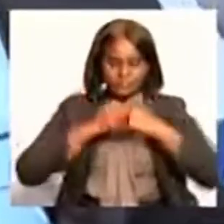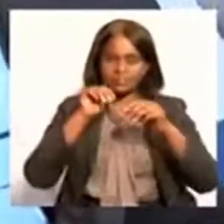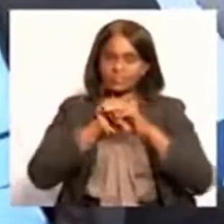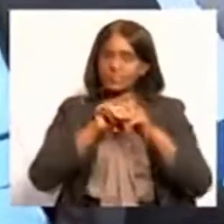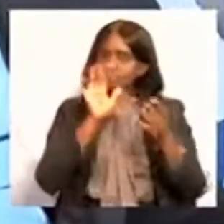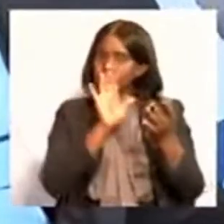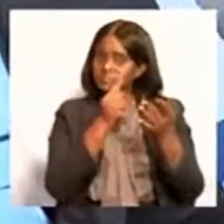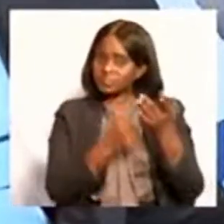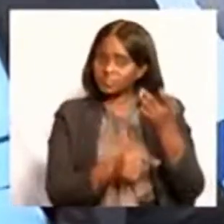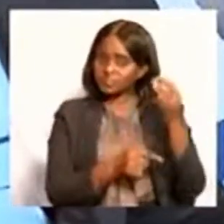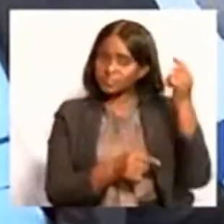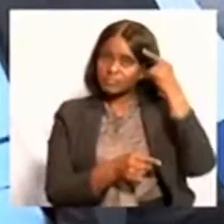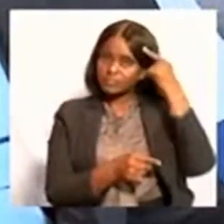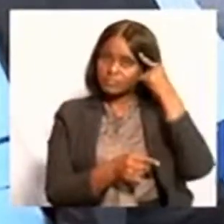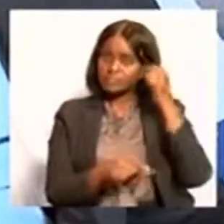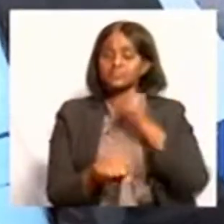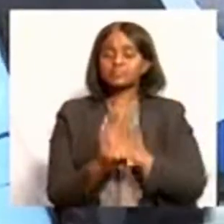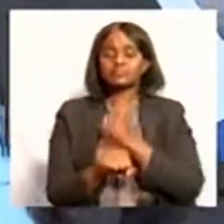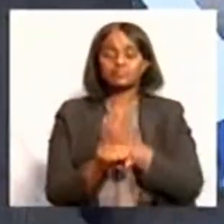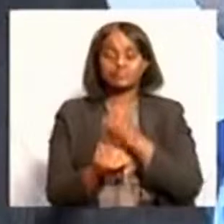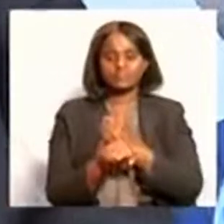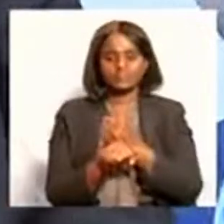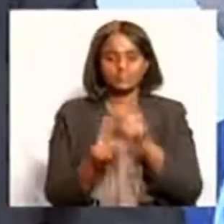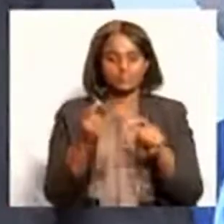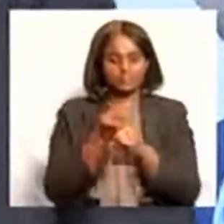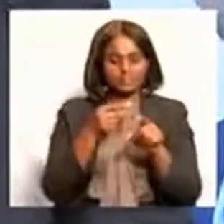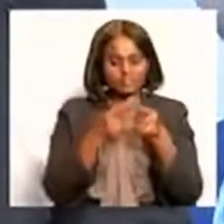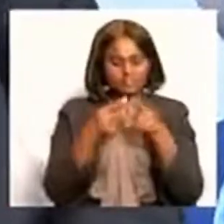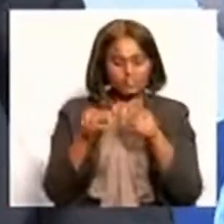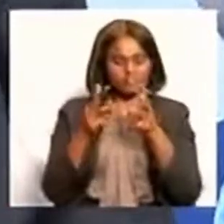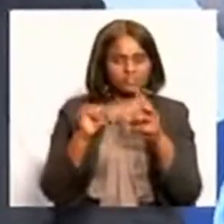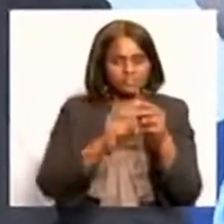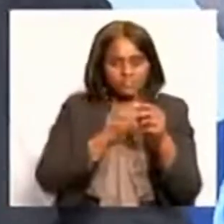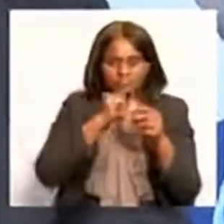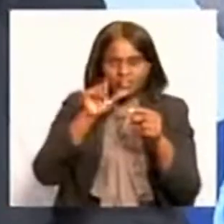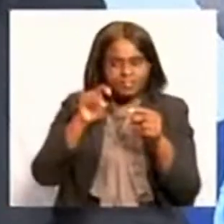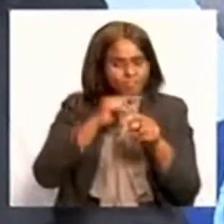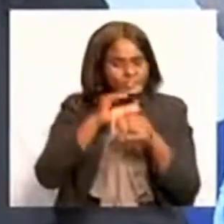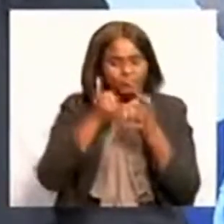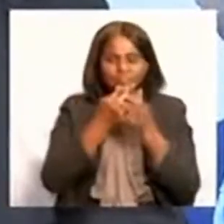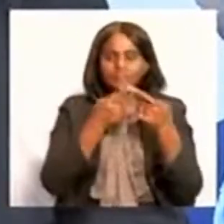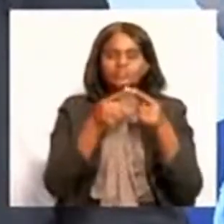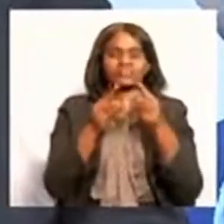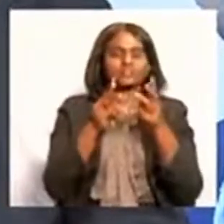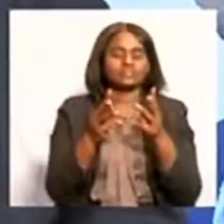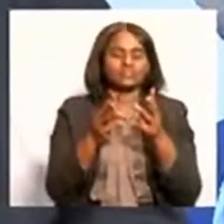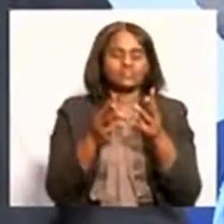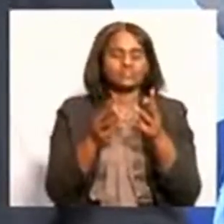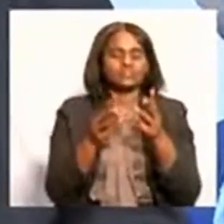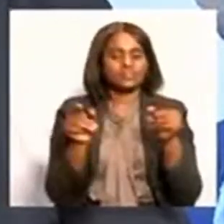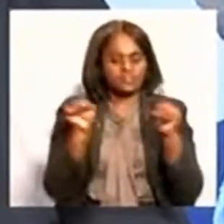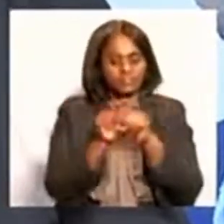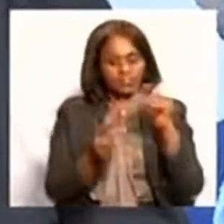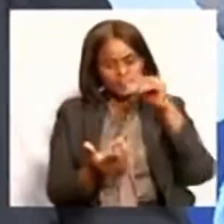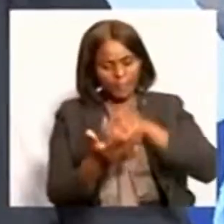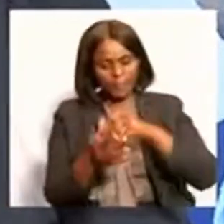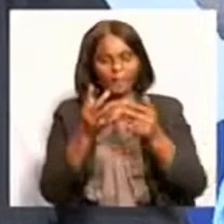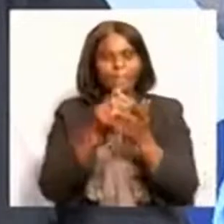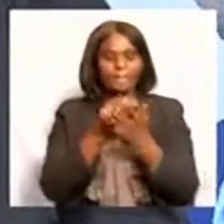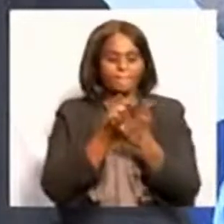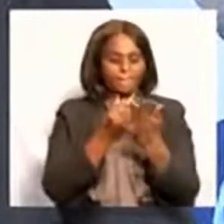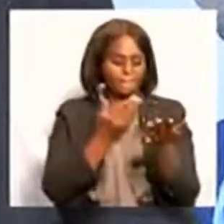what? The civil service. So from that perspective, we don't meet that criteria. Then also when it comes to